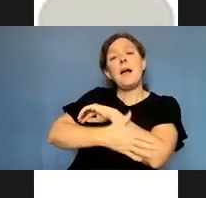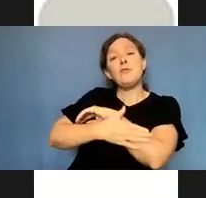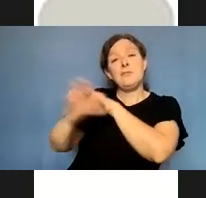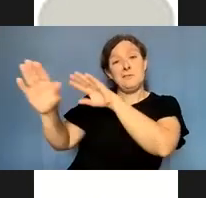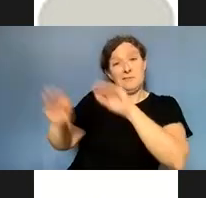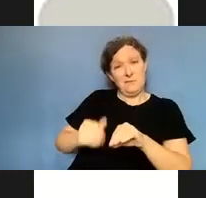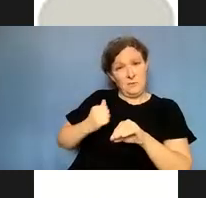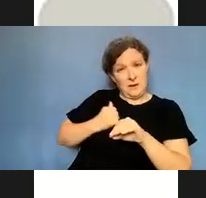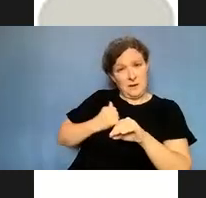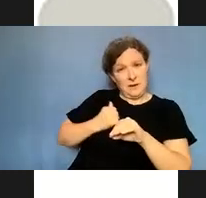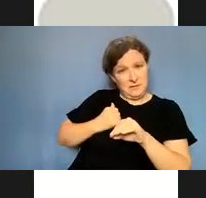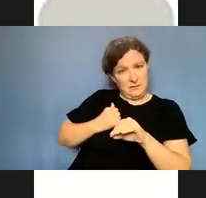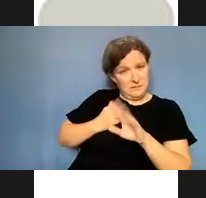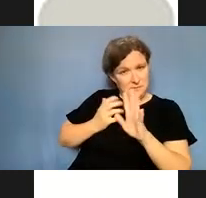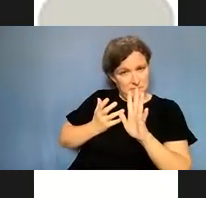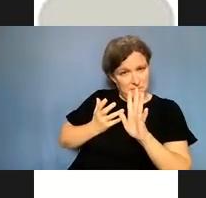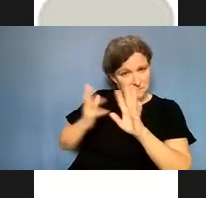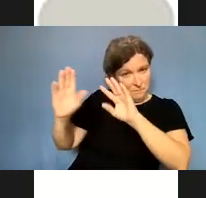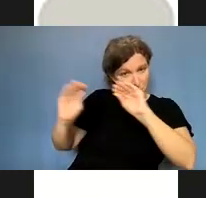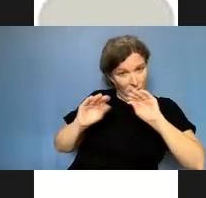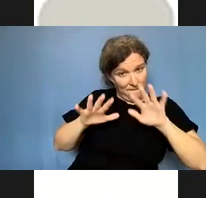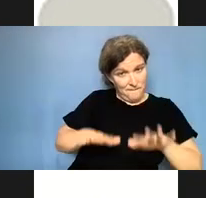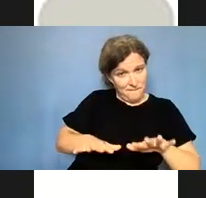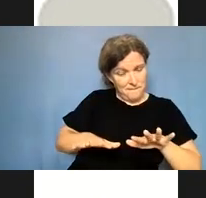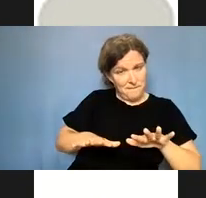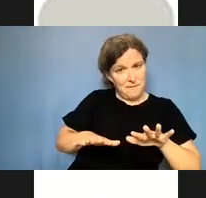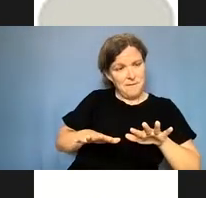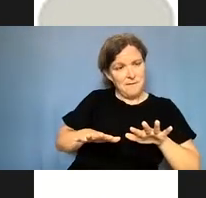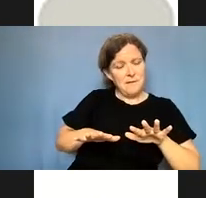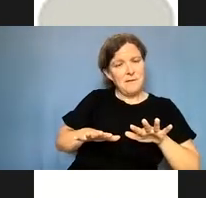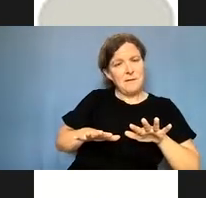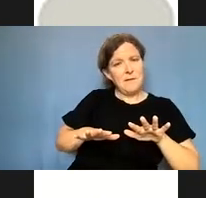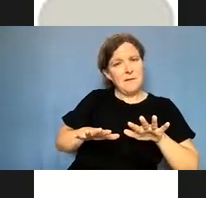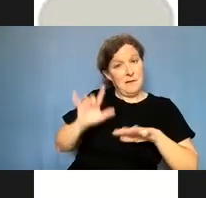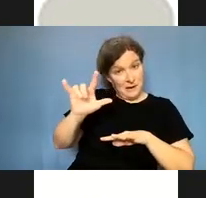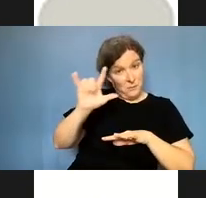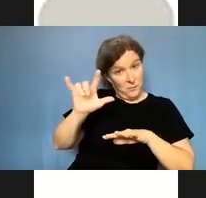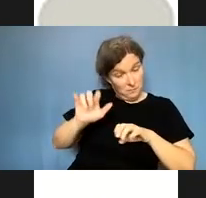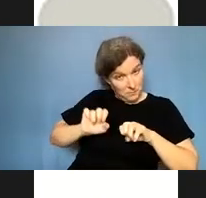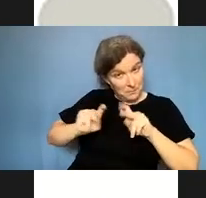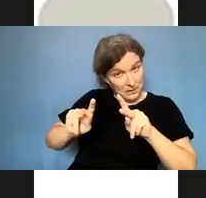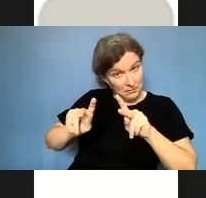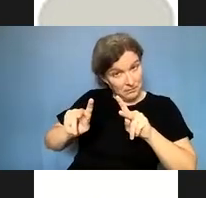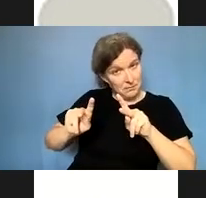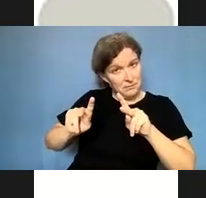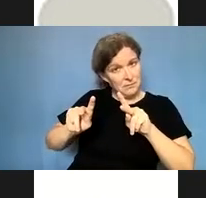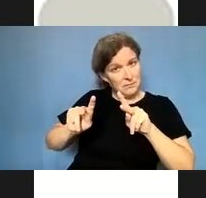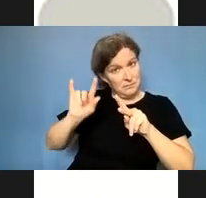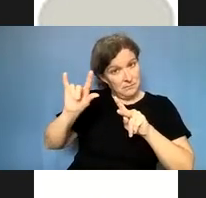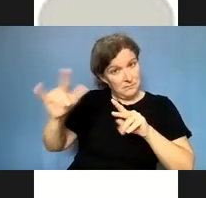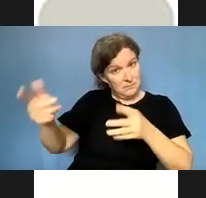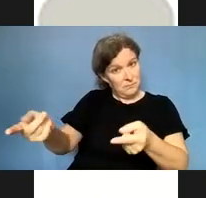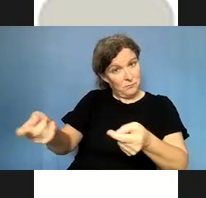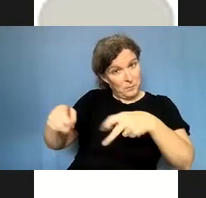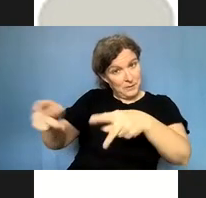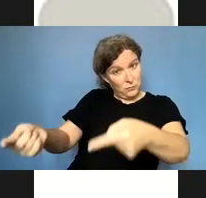a student or as a newcomers, on that time on the airport, they allowed them, or the immigration allowed them to come, and